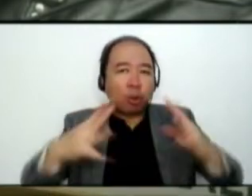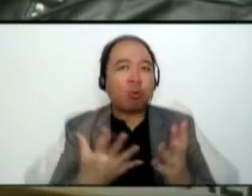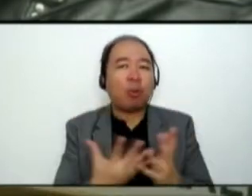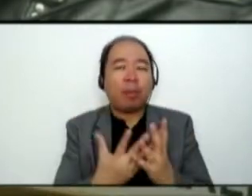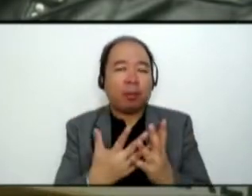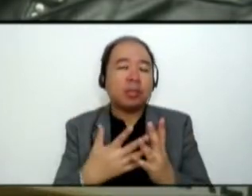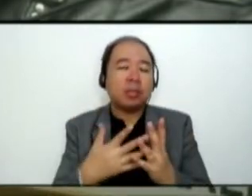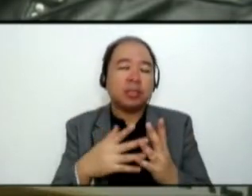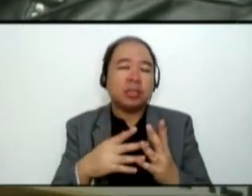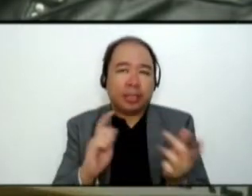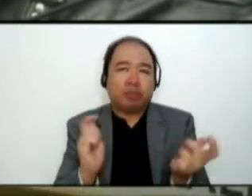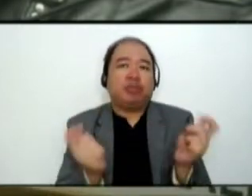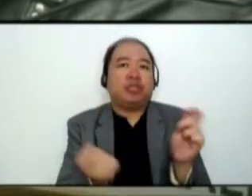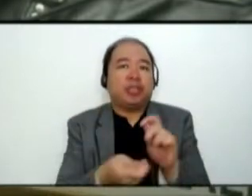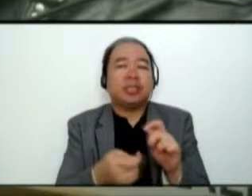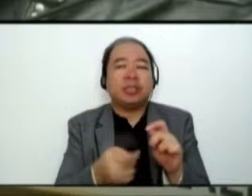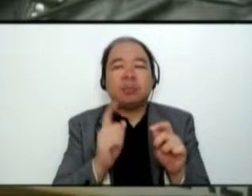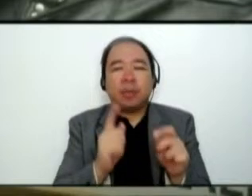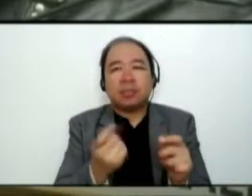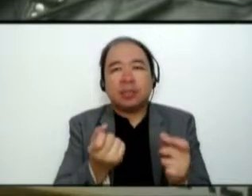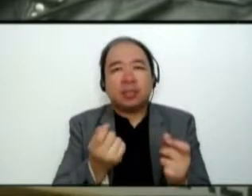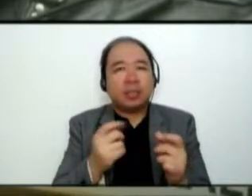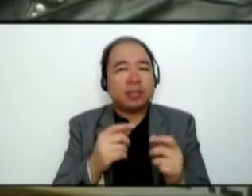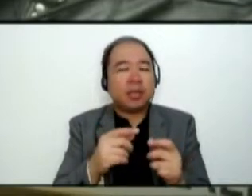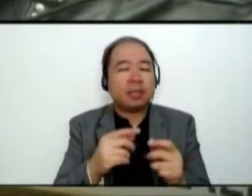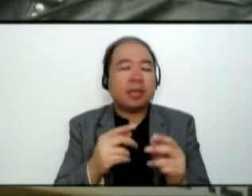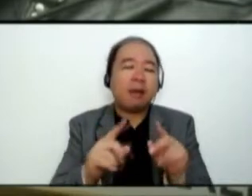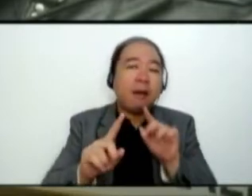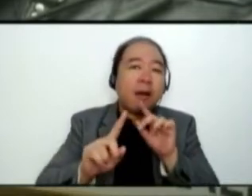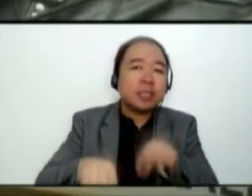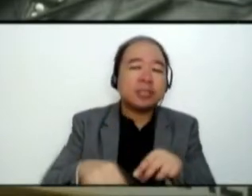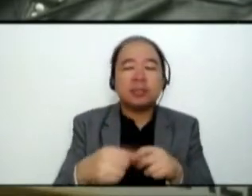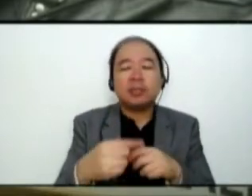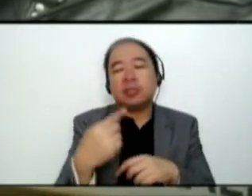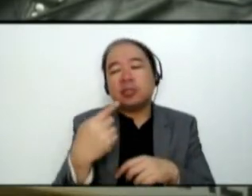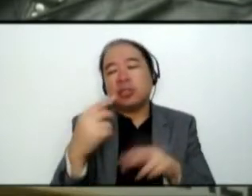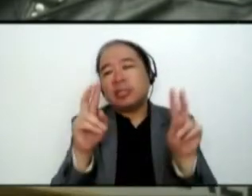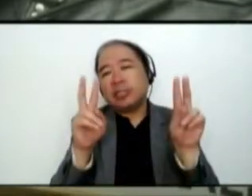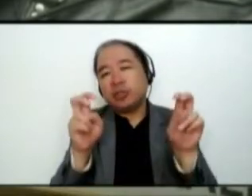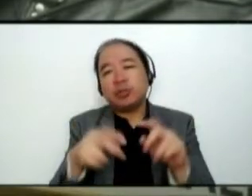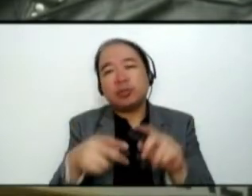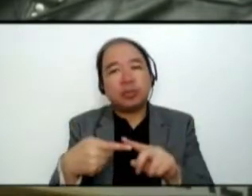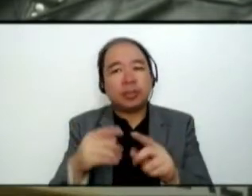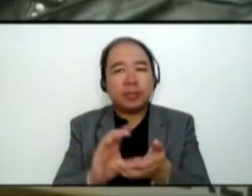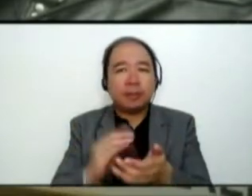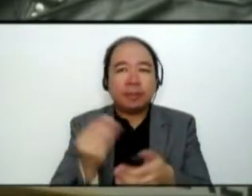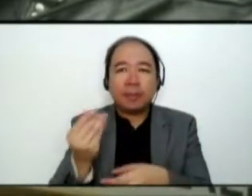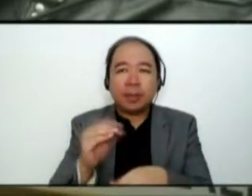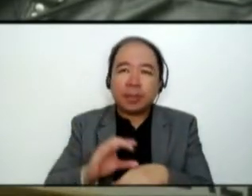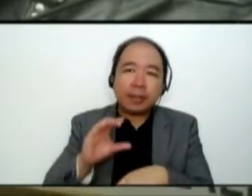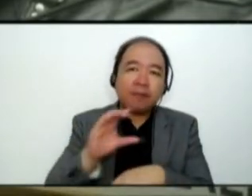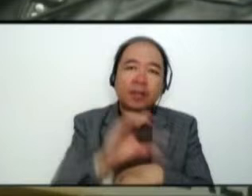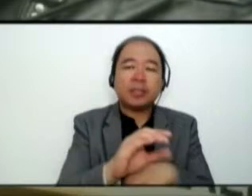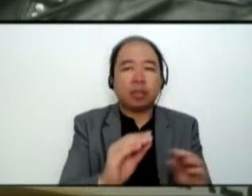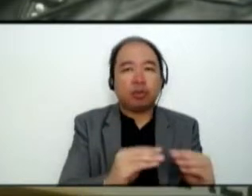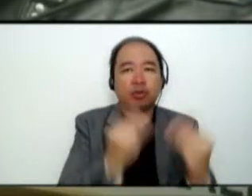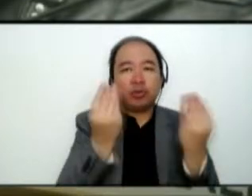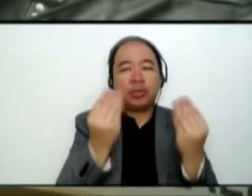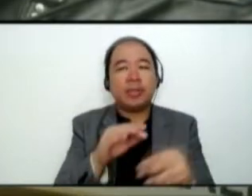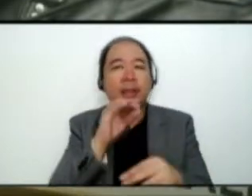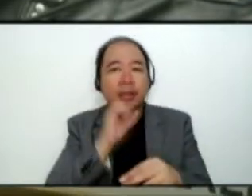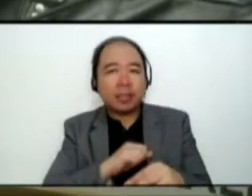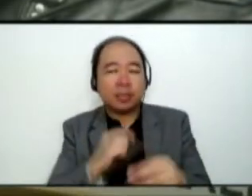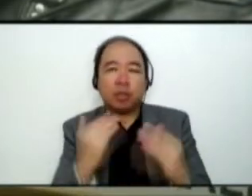issues. First, investment in youth and older persons. A balanced investment approach is essential, depending